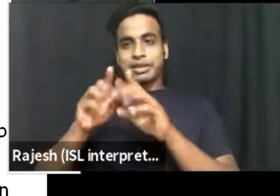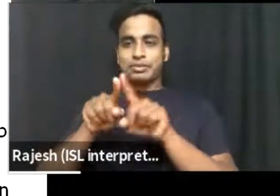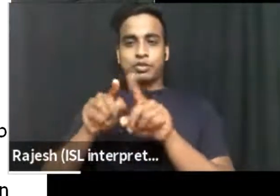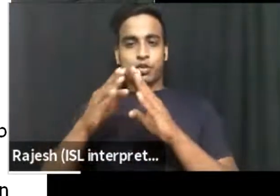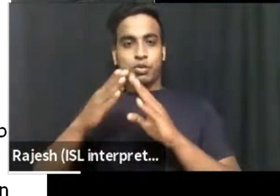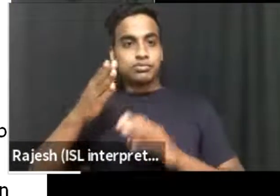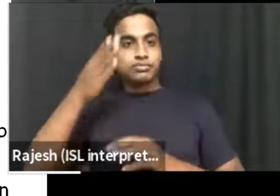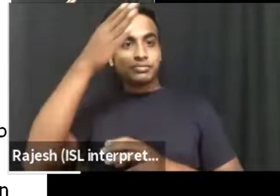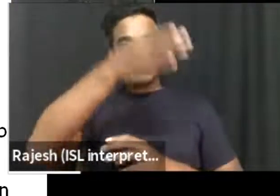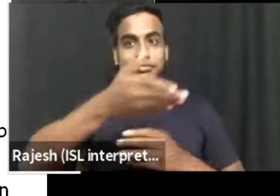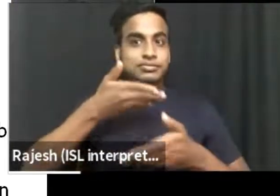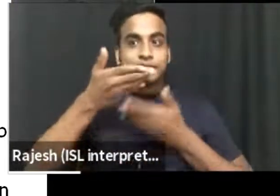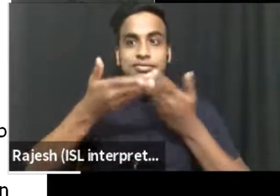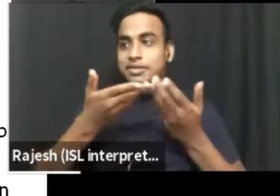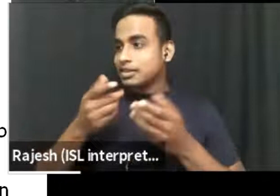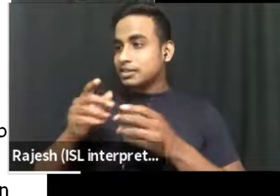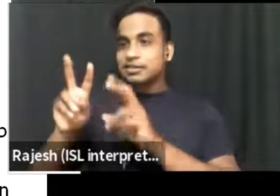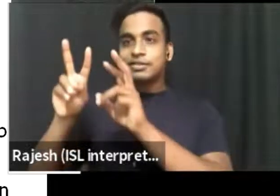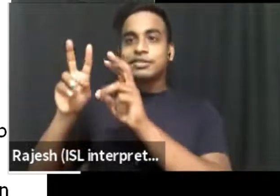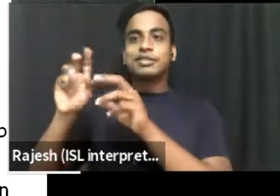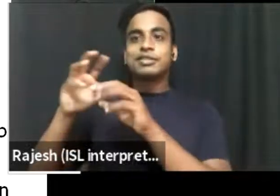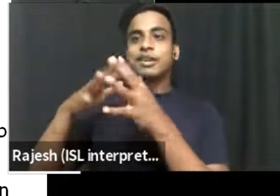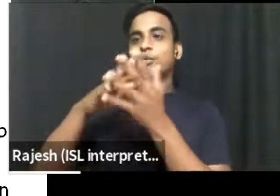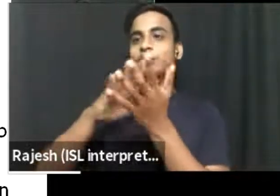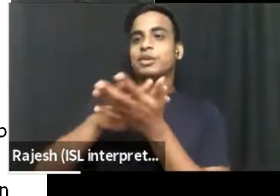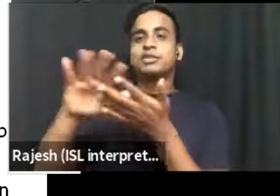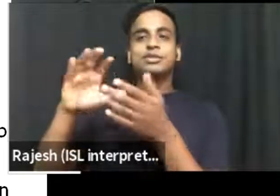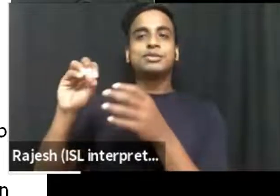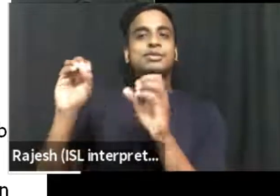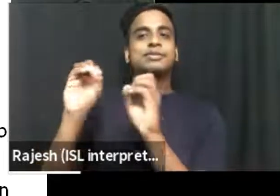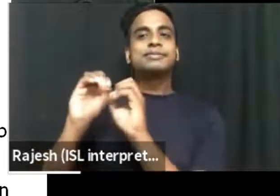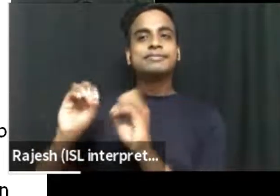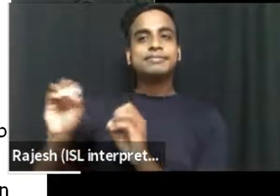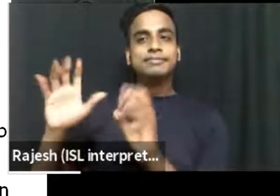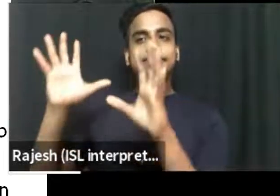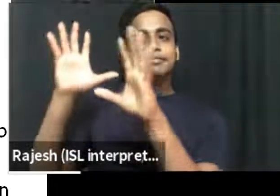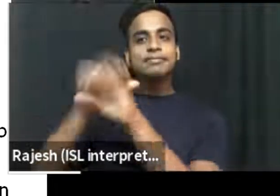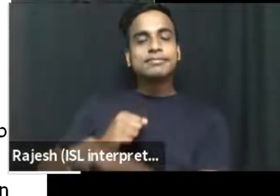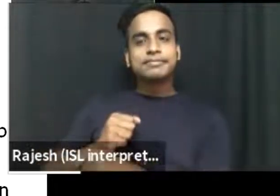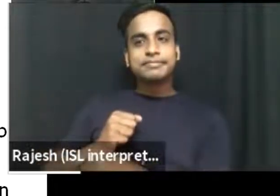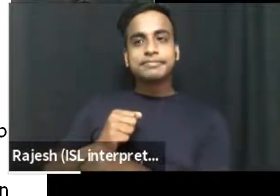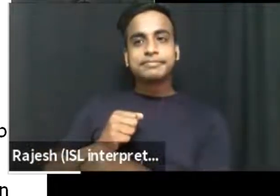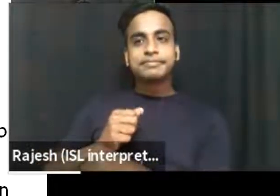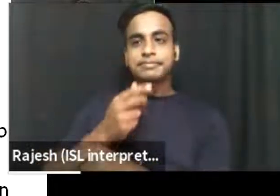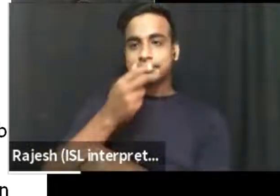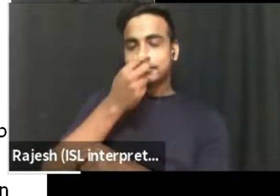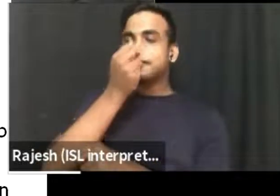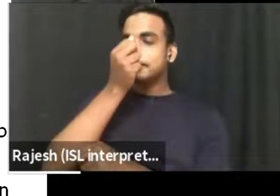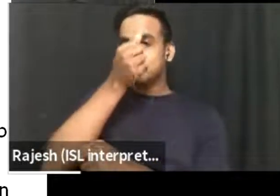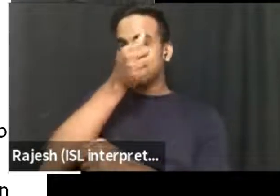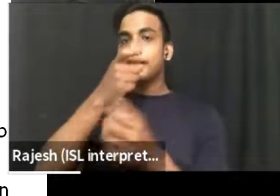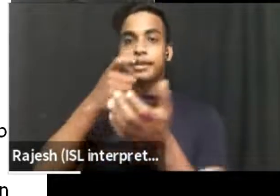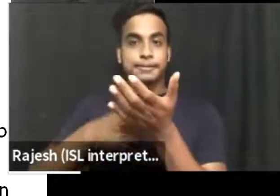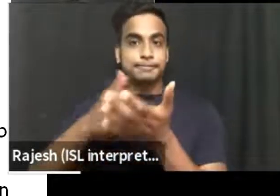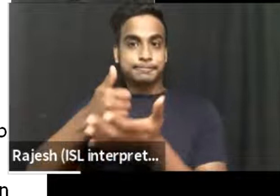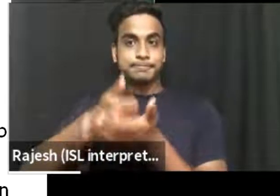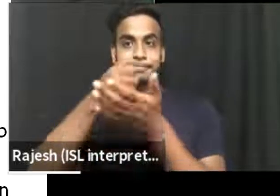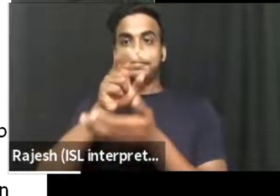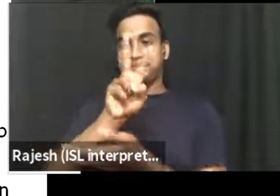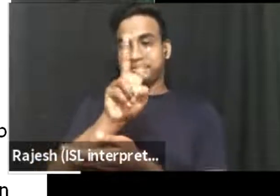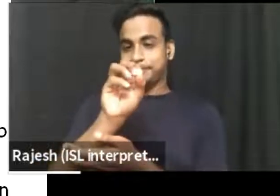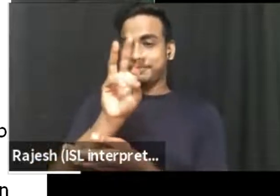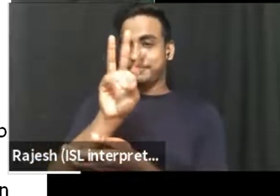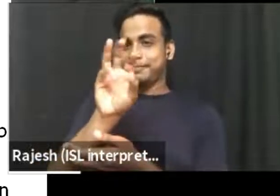in their settings, in the community, in the home base? So, but if you look at Rehabilitation 2030 call for action,